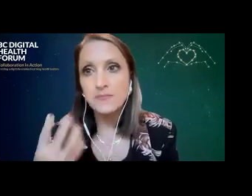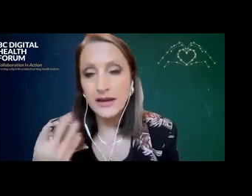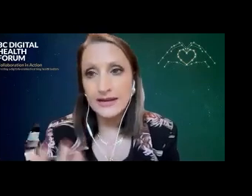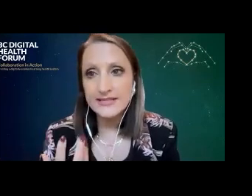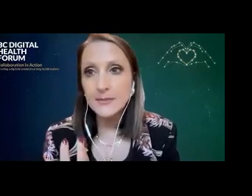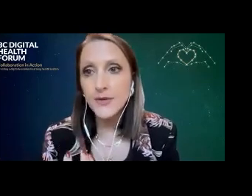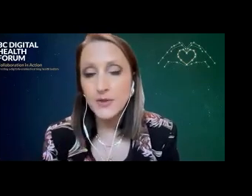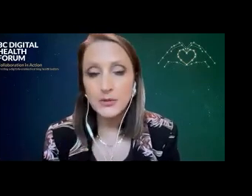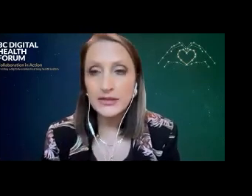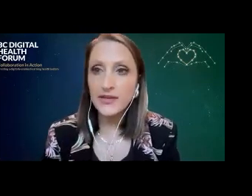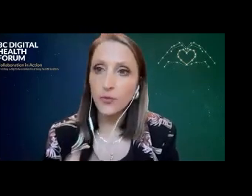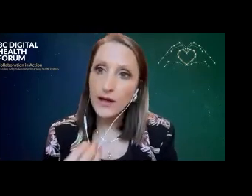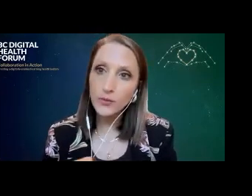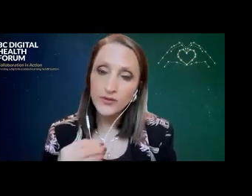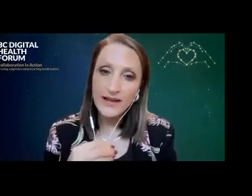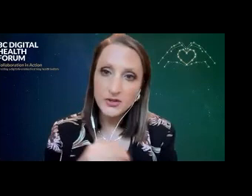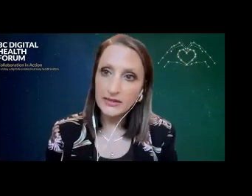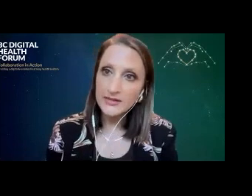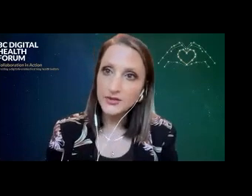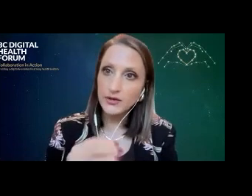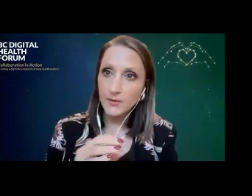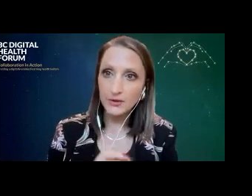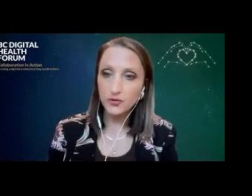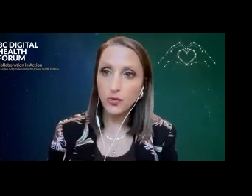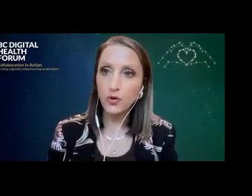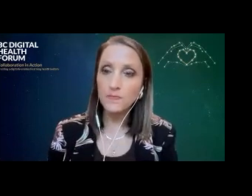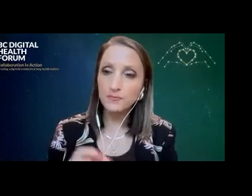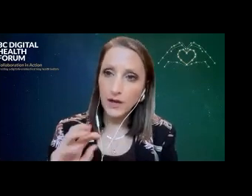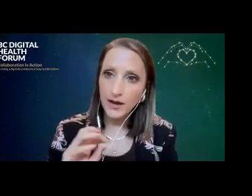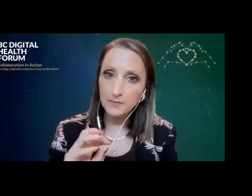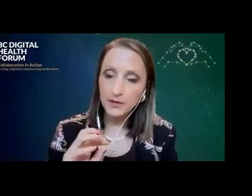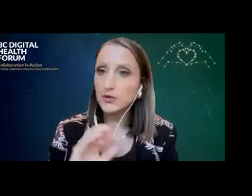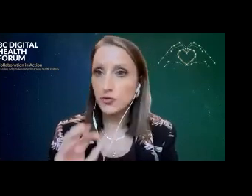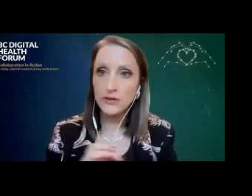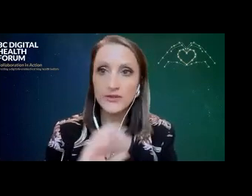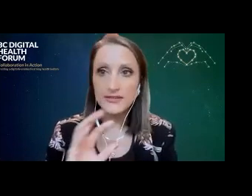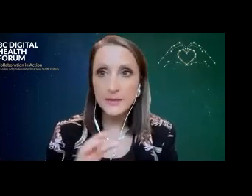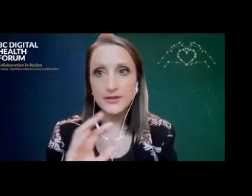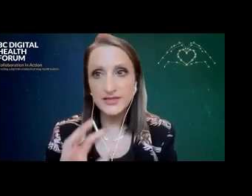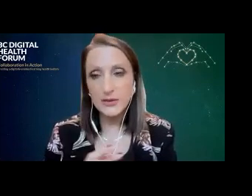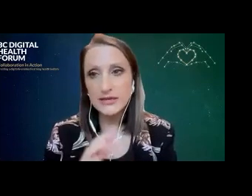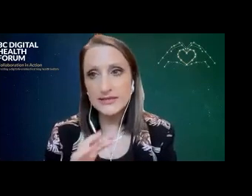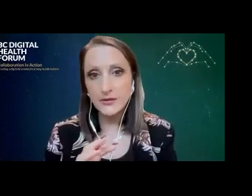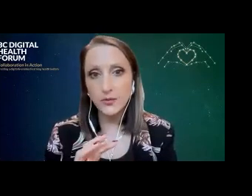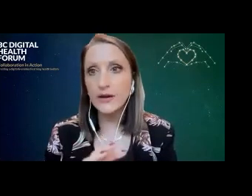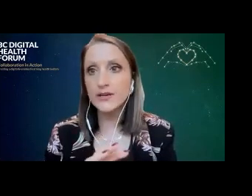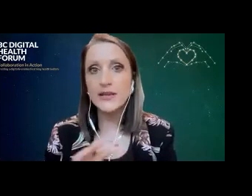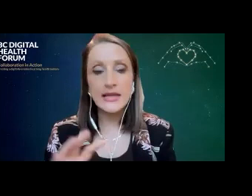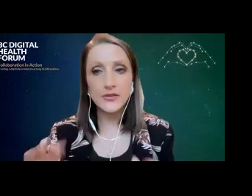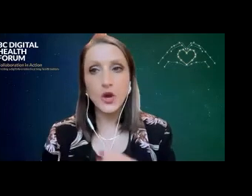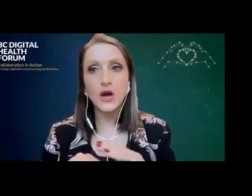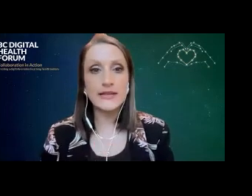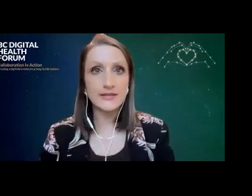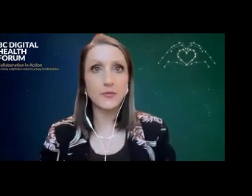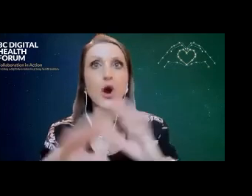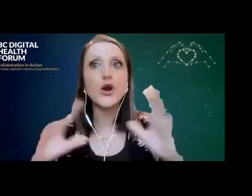So again, stemming from the belief that, well, with the vaginal insert, I'm in control, I'm controlling the depth and speed, et cetera. Whereas